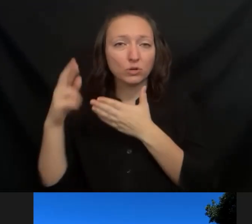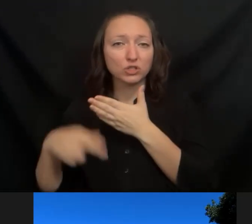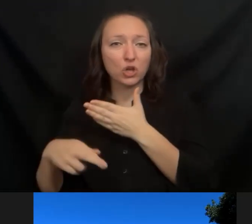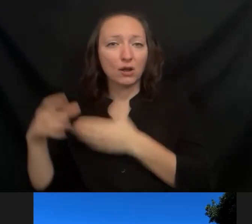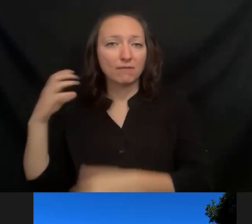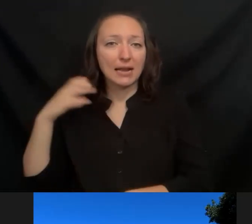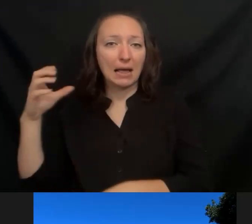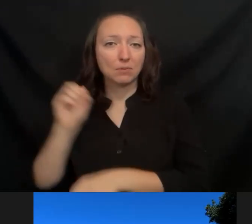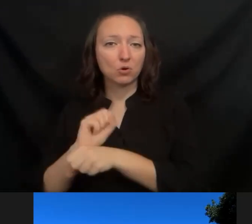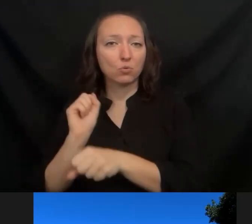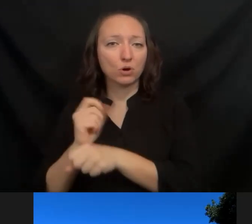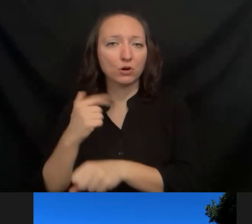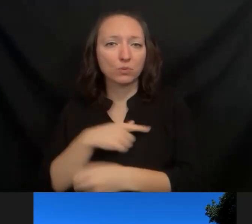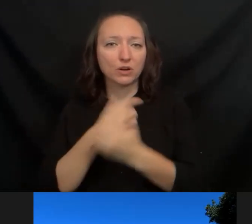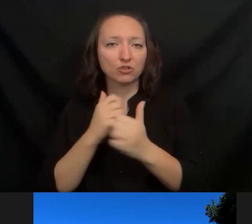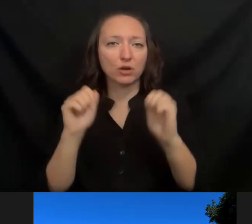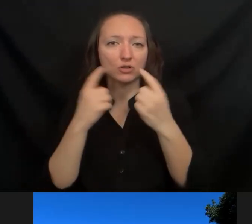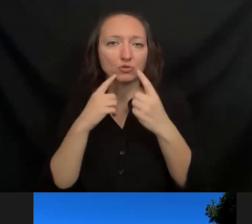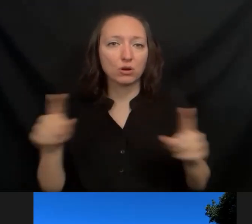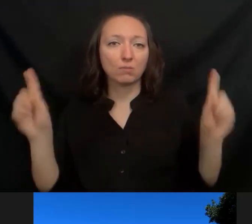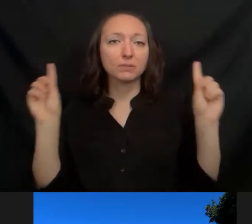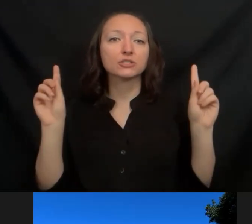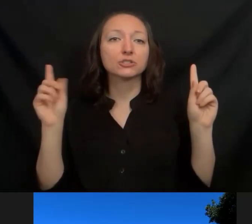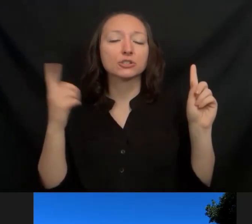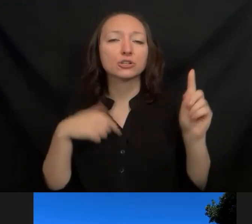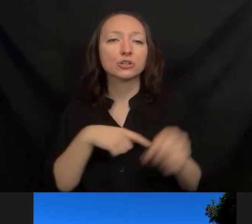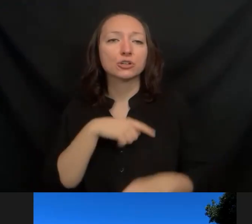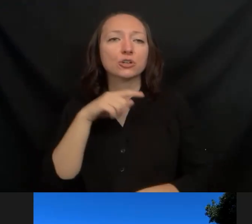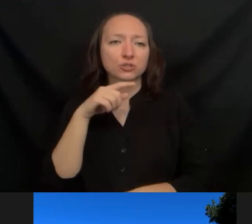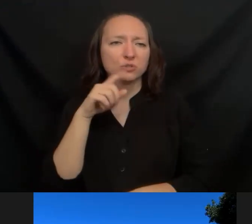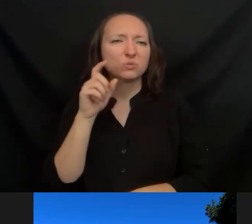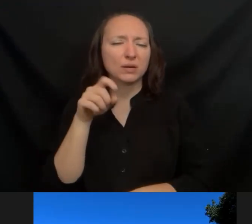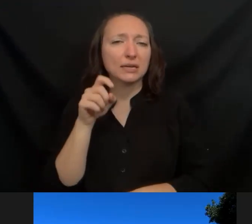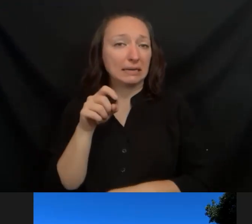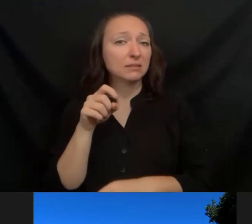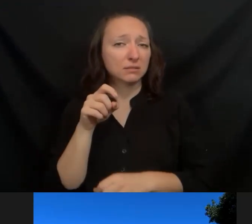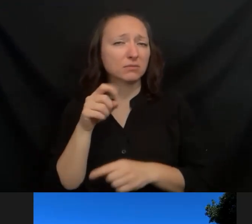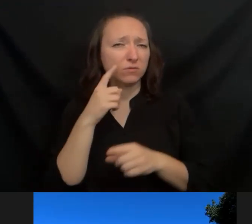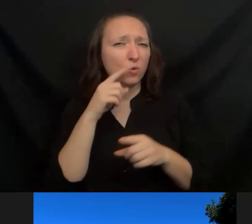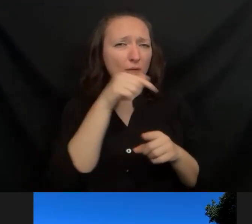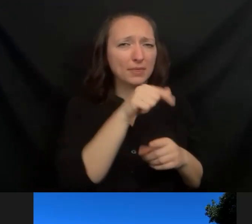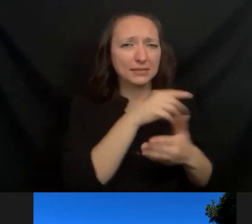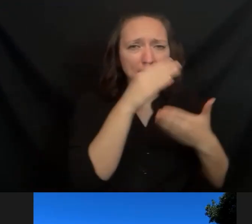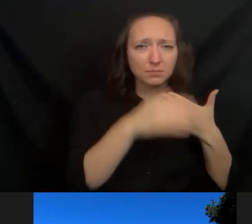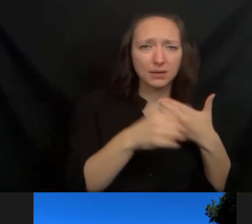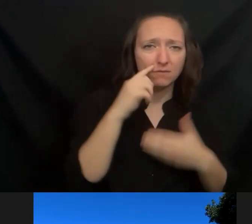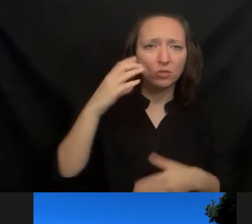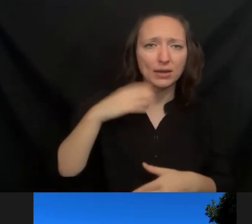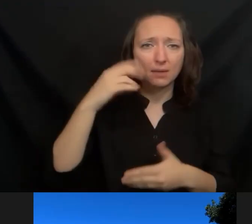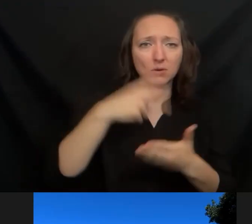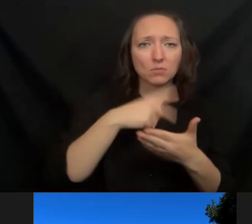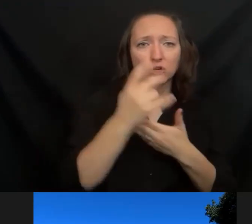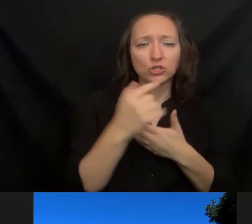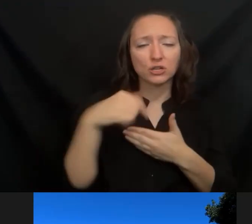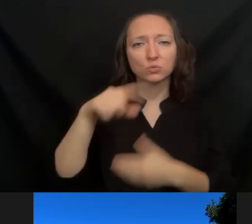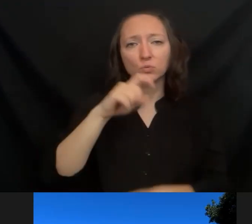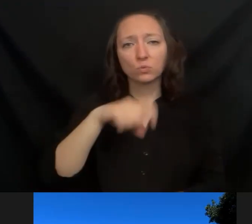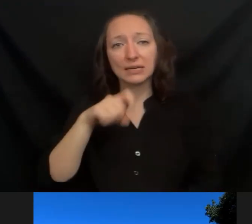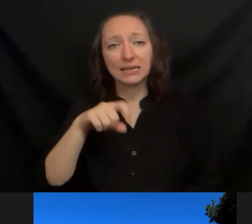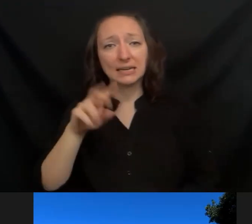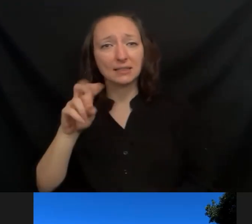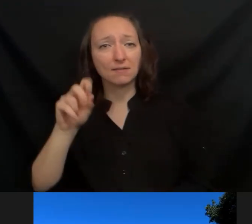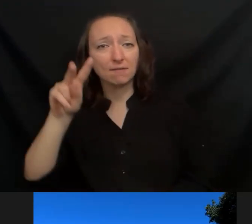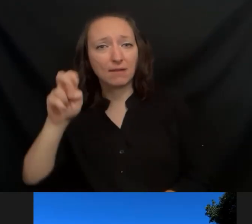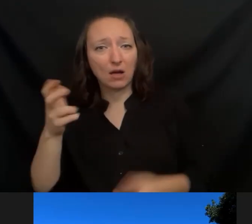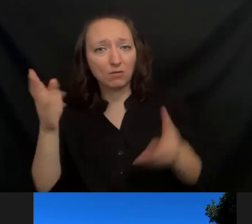that we're trying to accomplish. So we need to, in order to get something done for a capital project, we need to get a valve closed, and then we find that